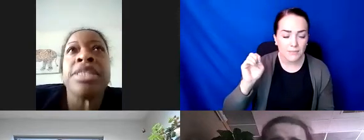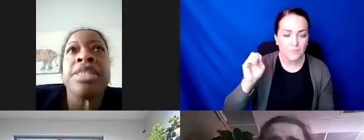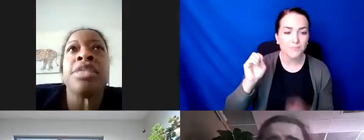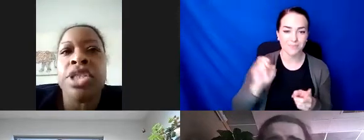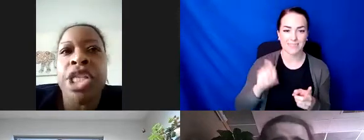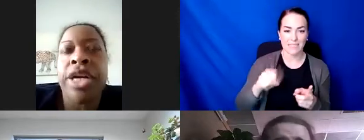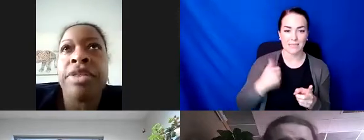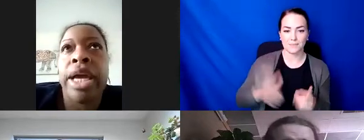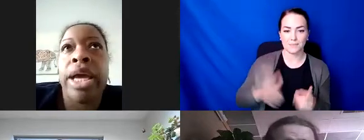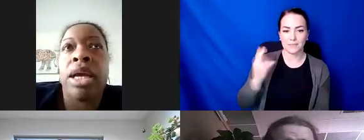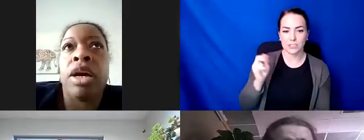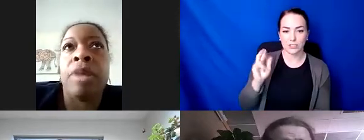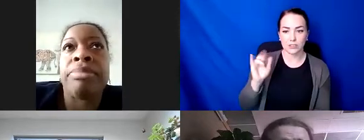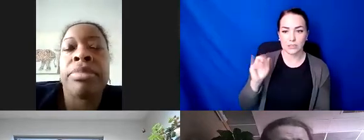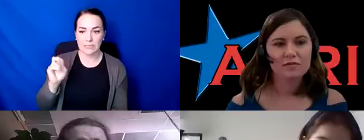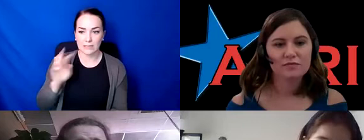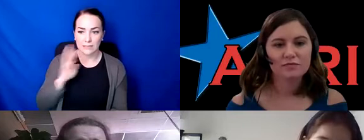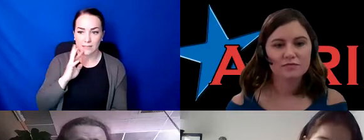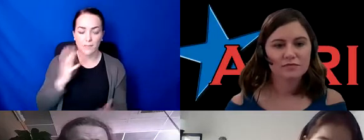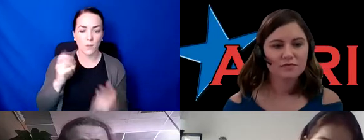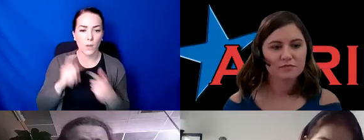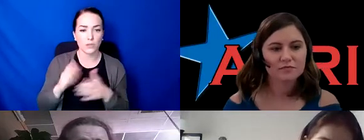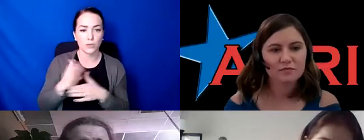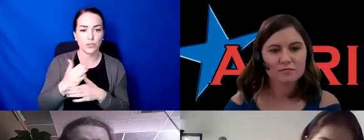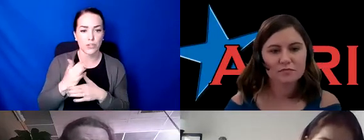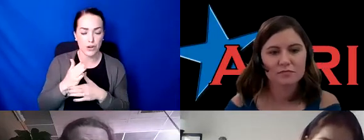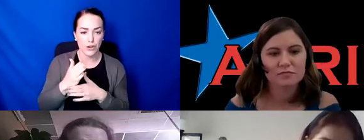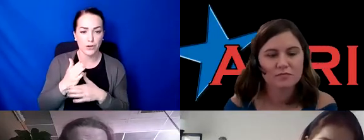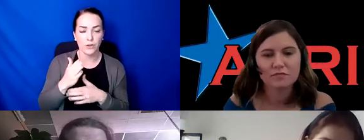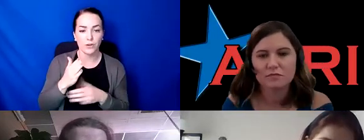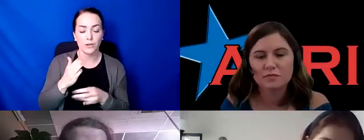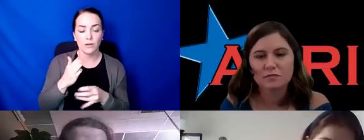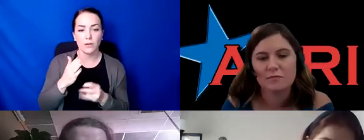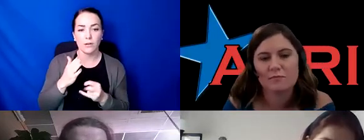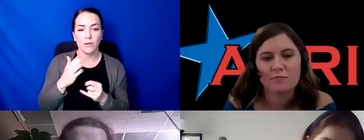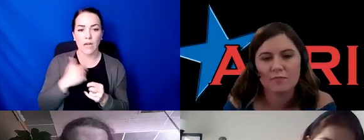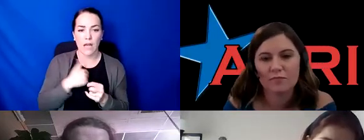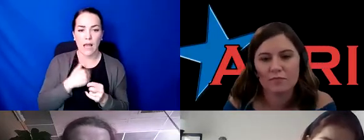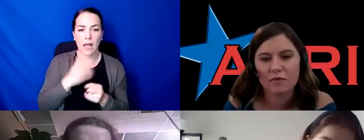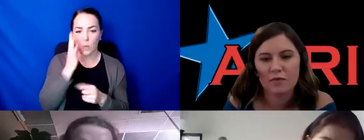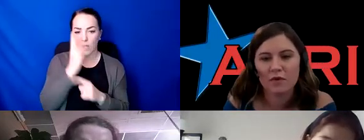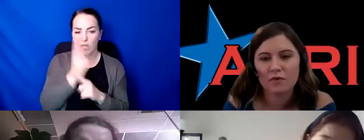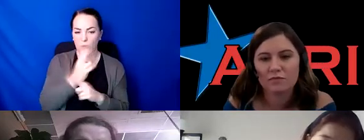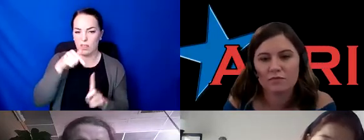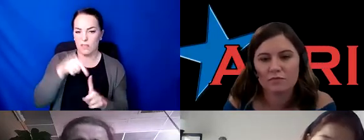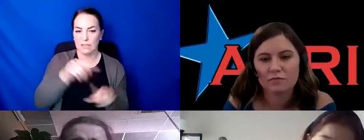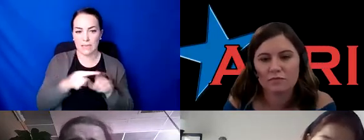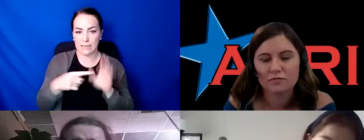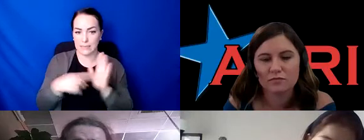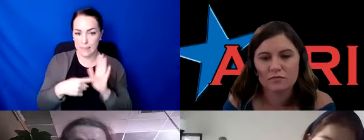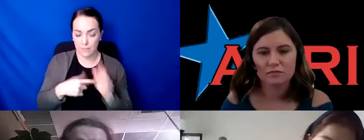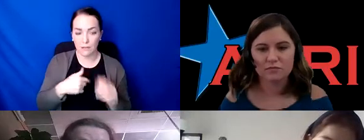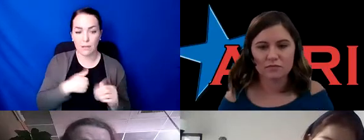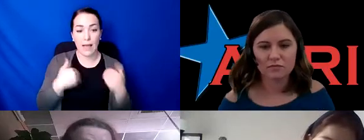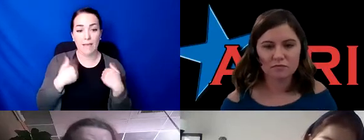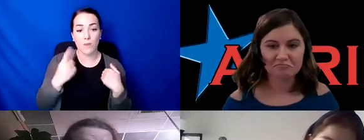wanted to share that I find that, well, I'll just use this as an example. I have a consumer